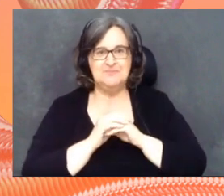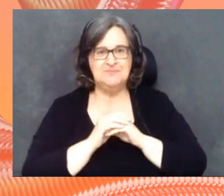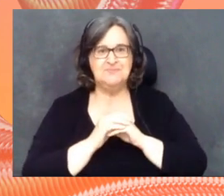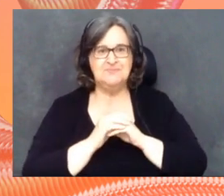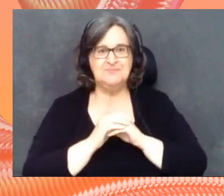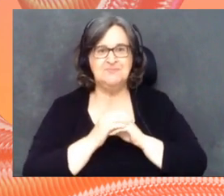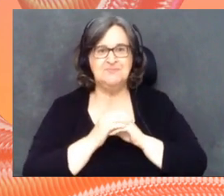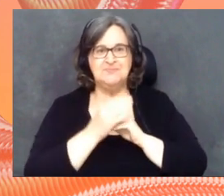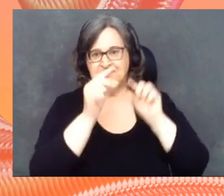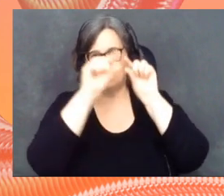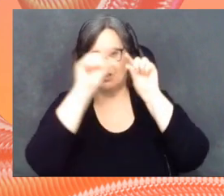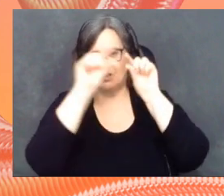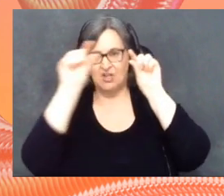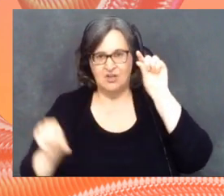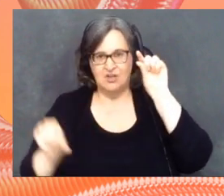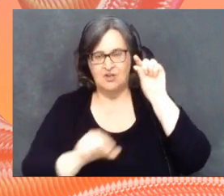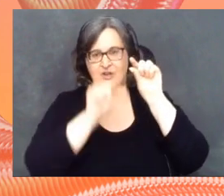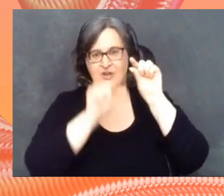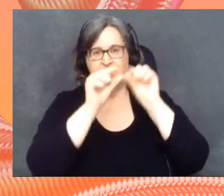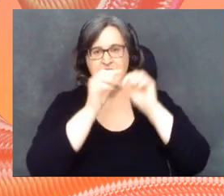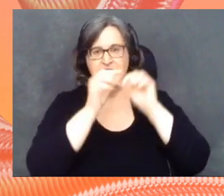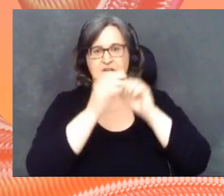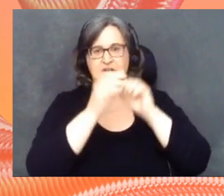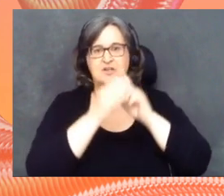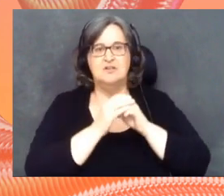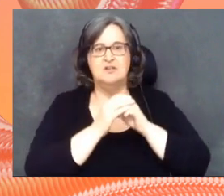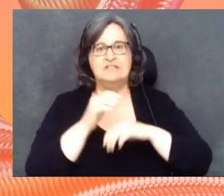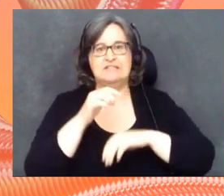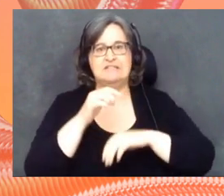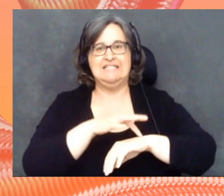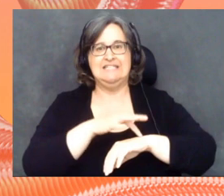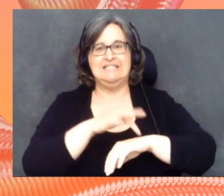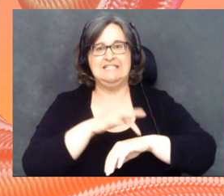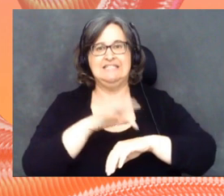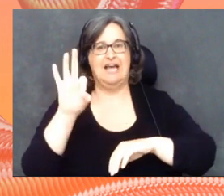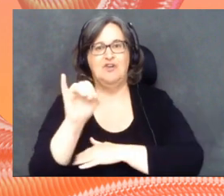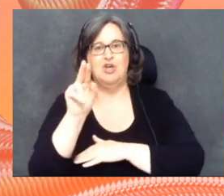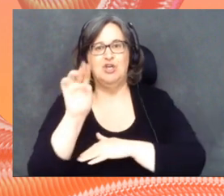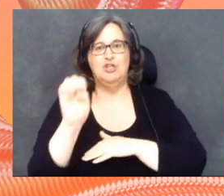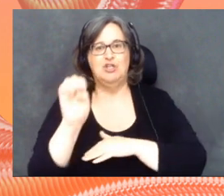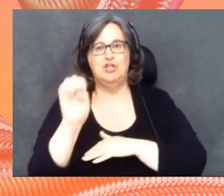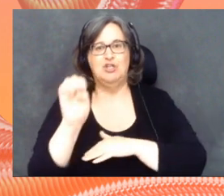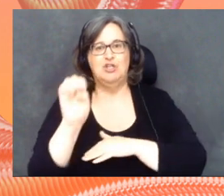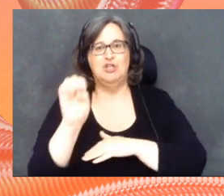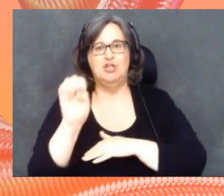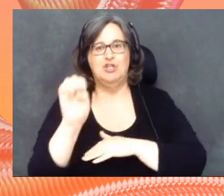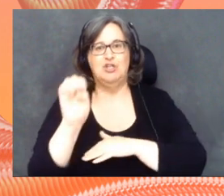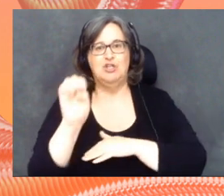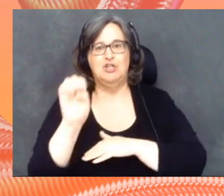And we put it at 9 a.m. on June 11th,